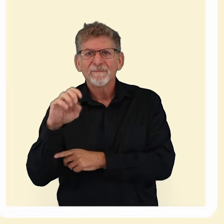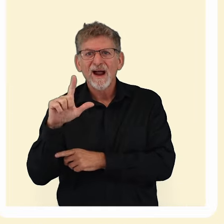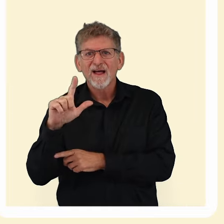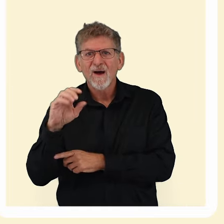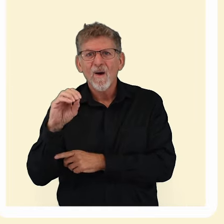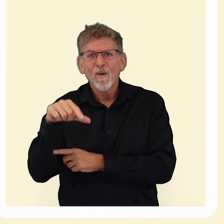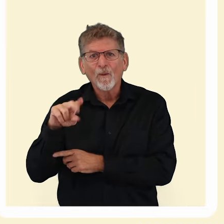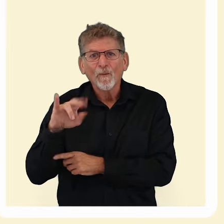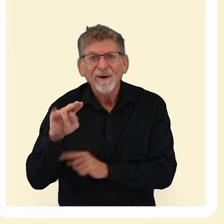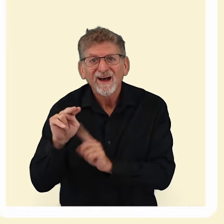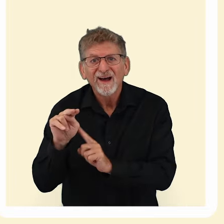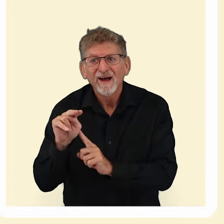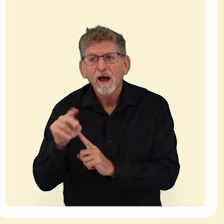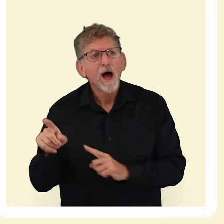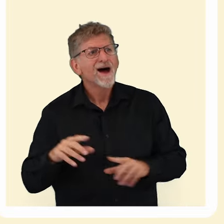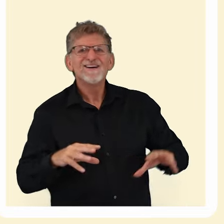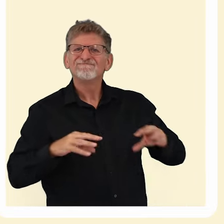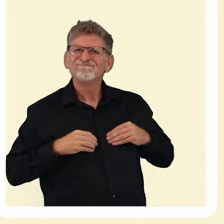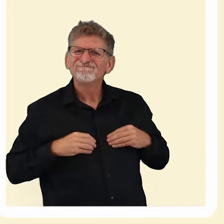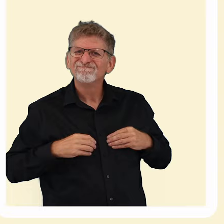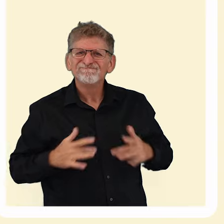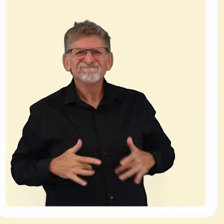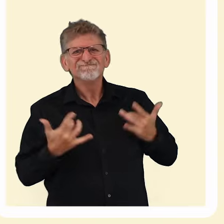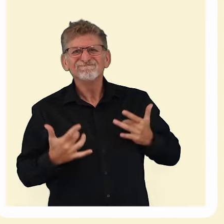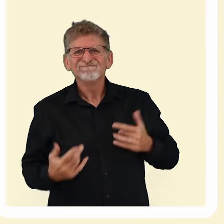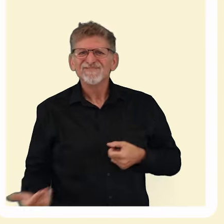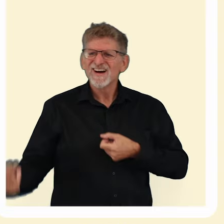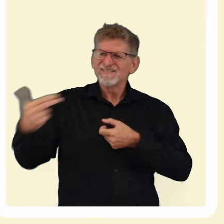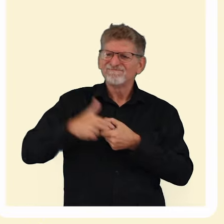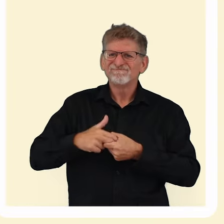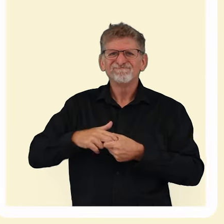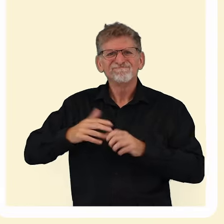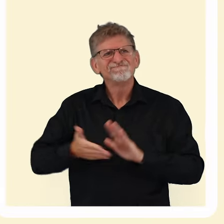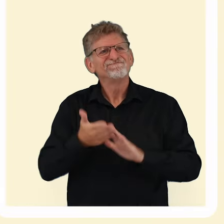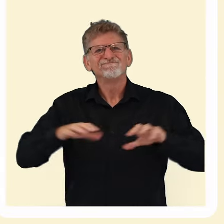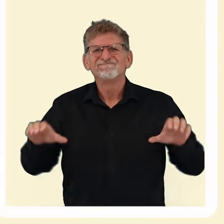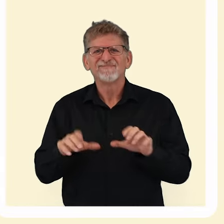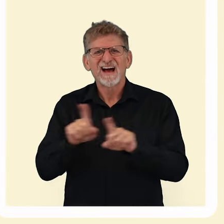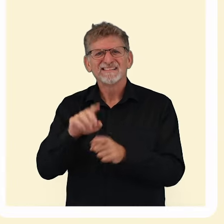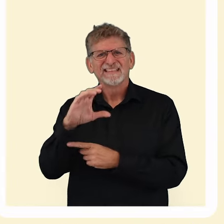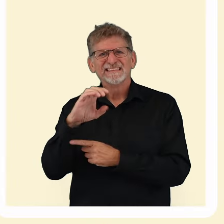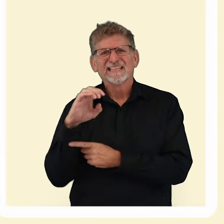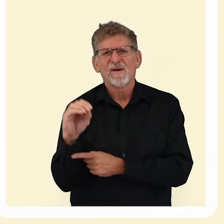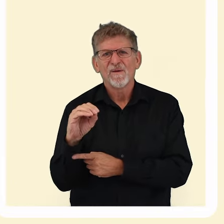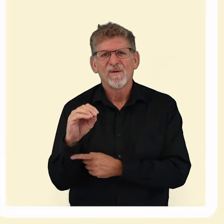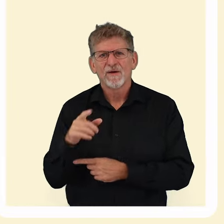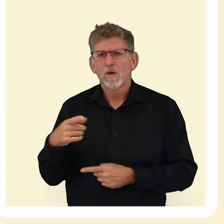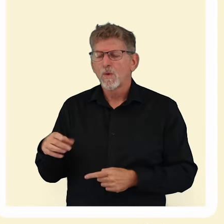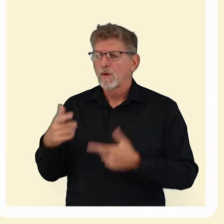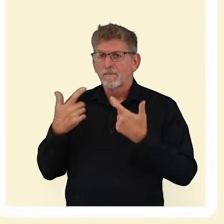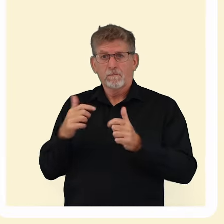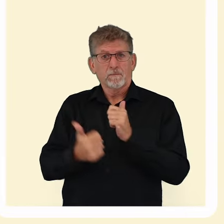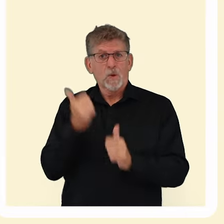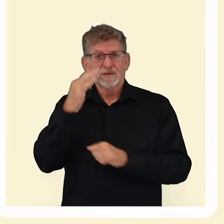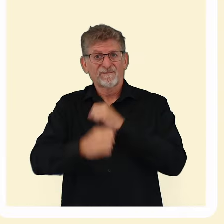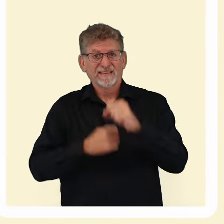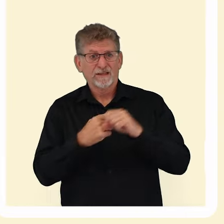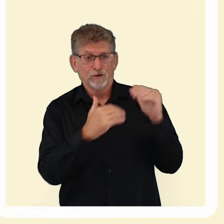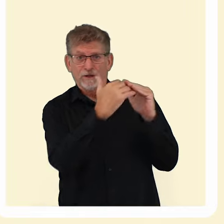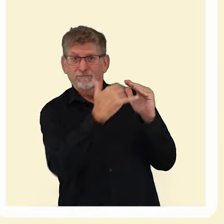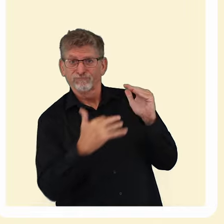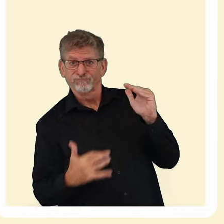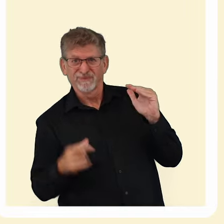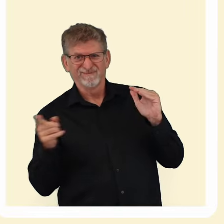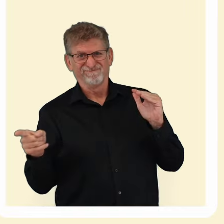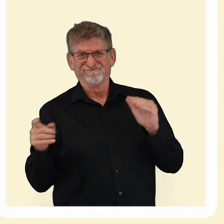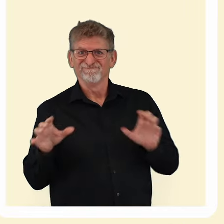who accepted gladly to come and act as a CEO. And a large part of the